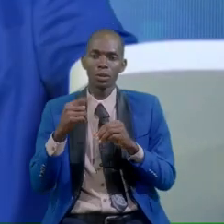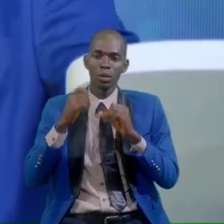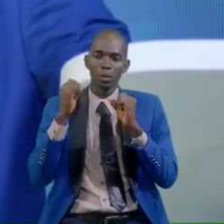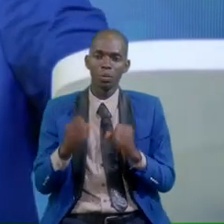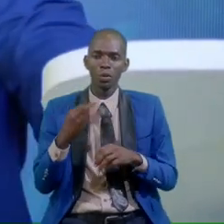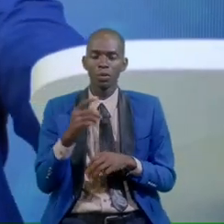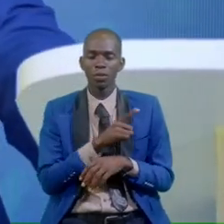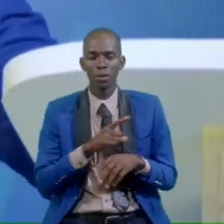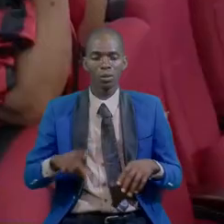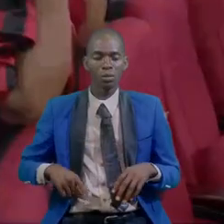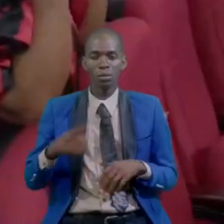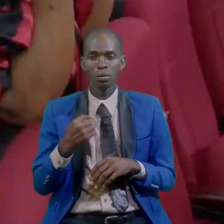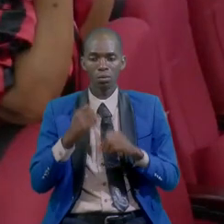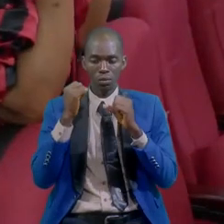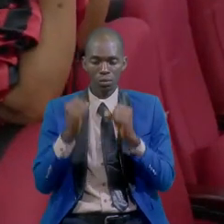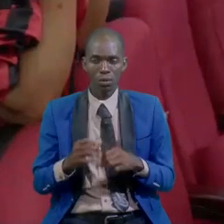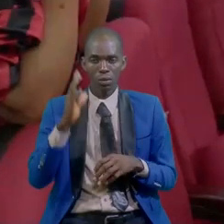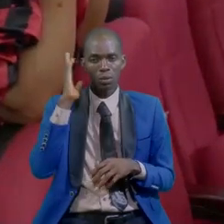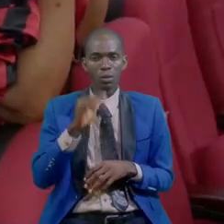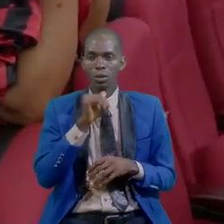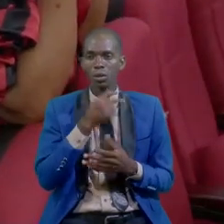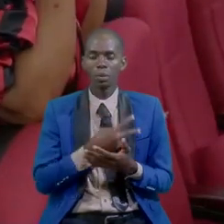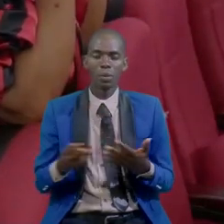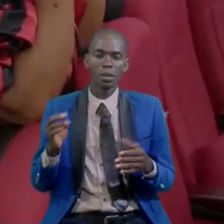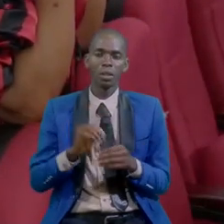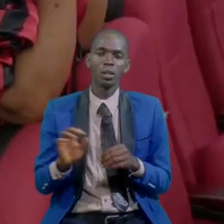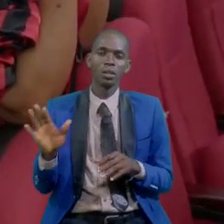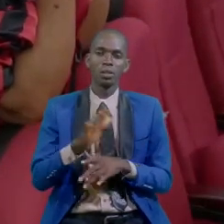That power will not fail in your life.